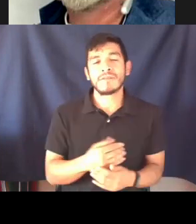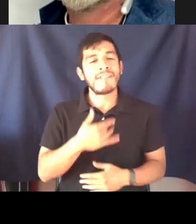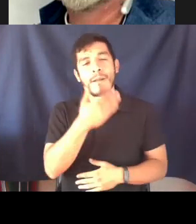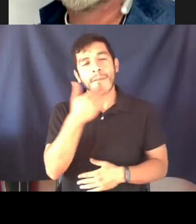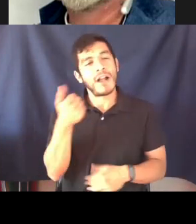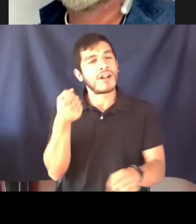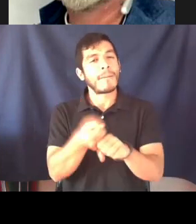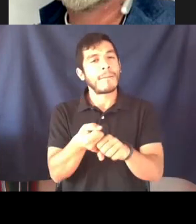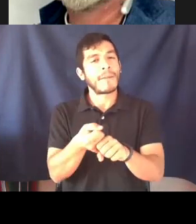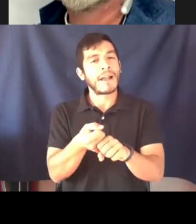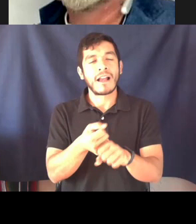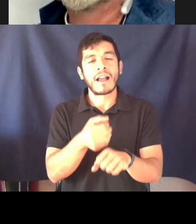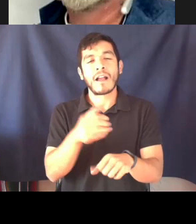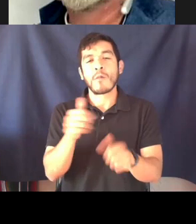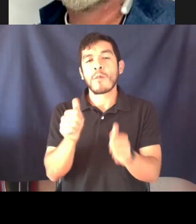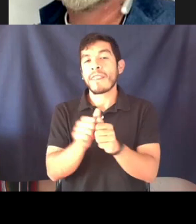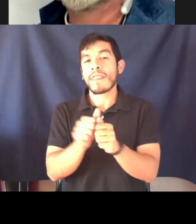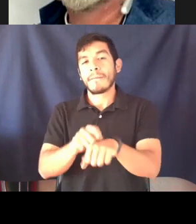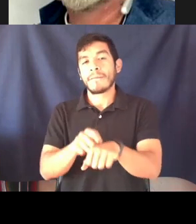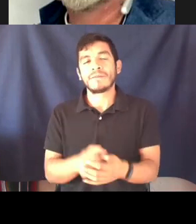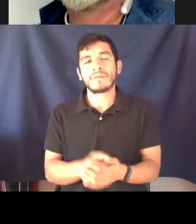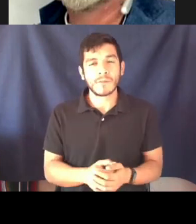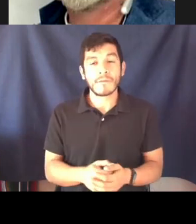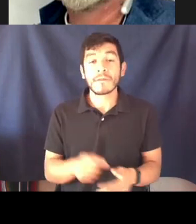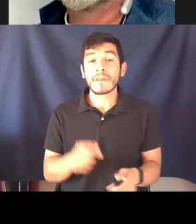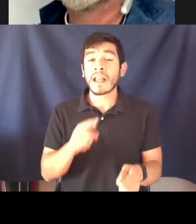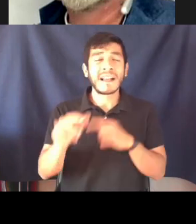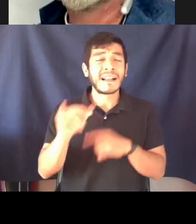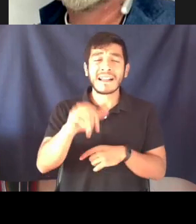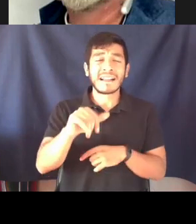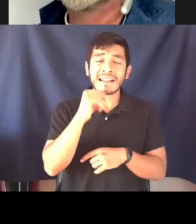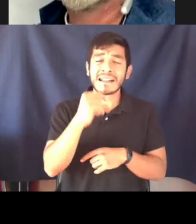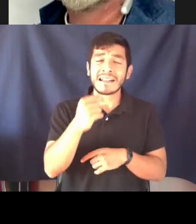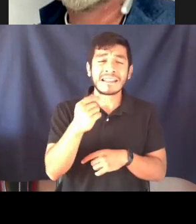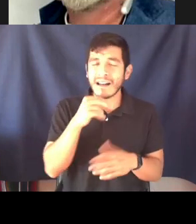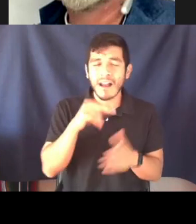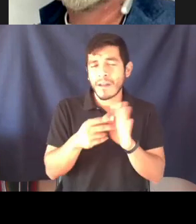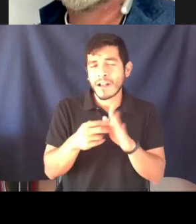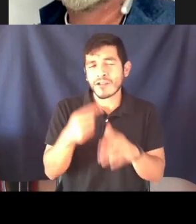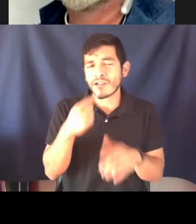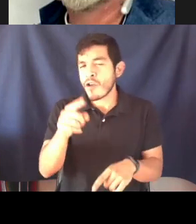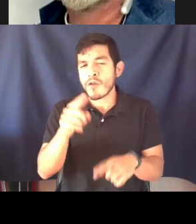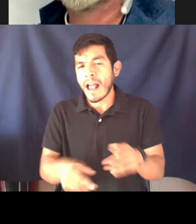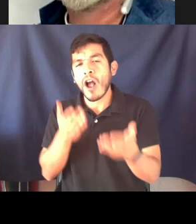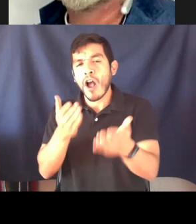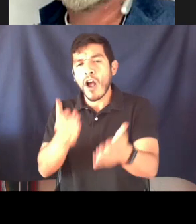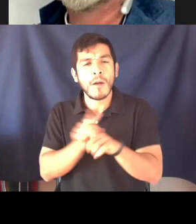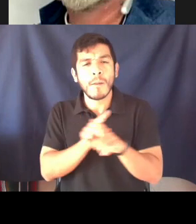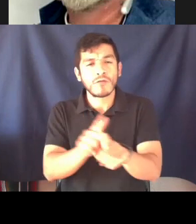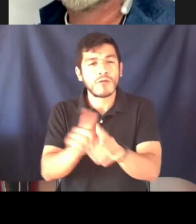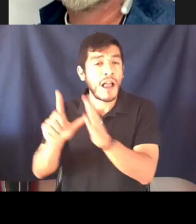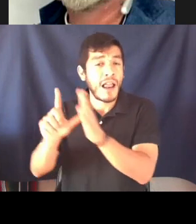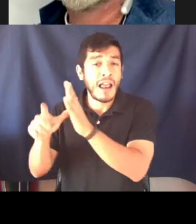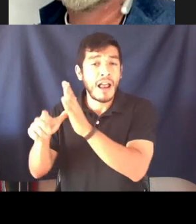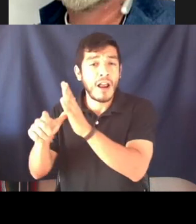to say that you can't offer mentoring later on and really have that be a positive and corrective experience for young